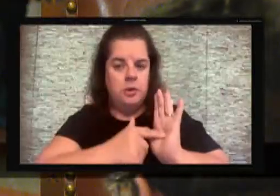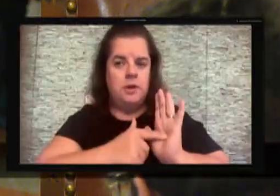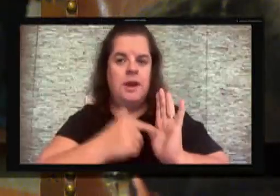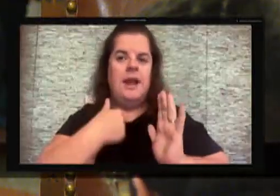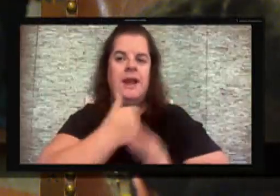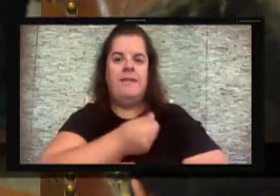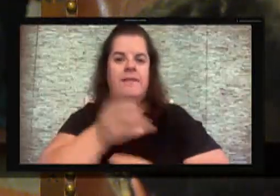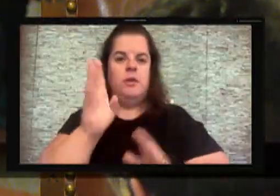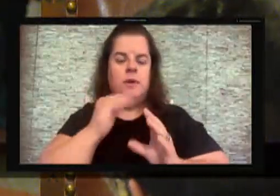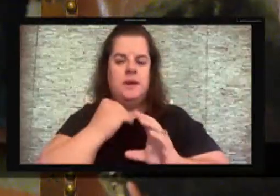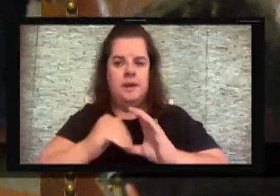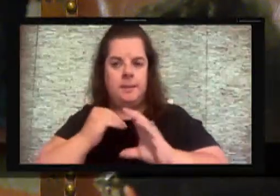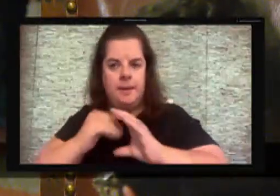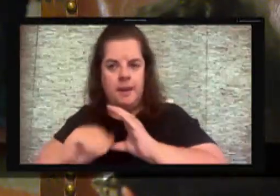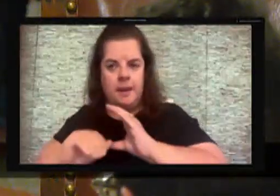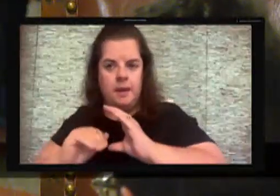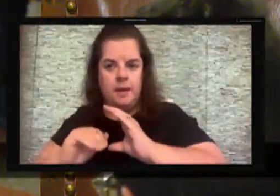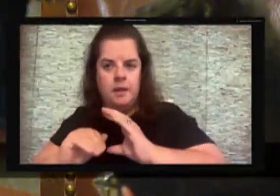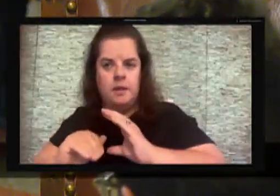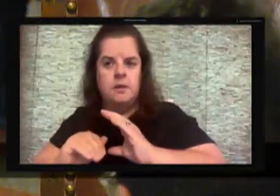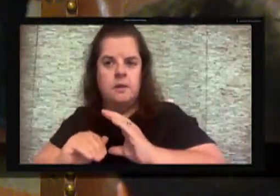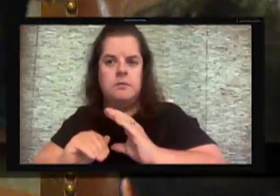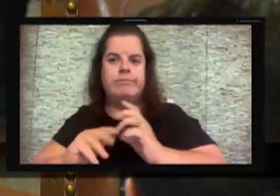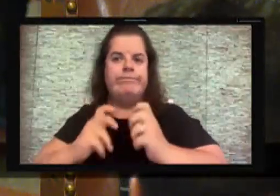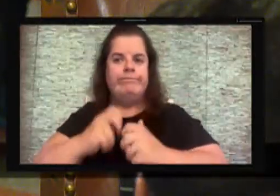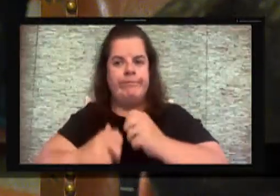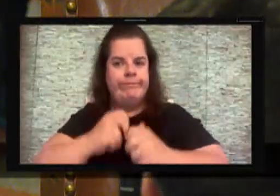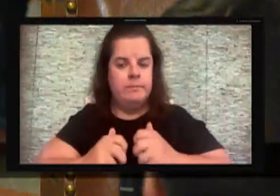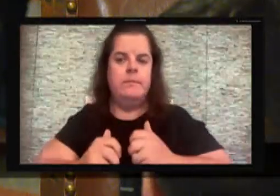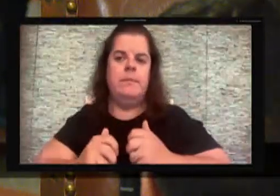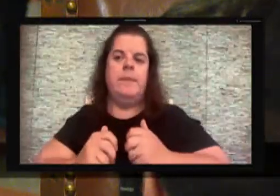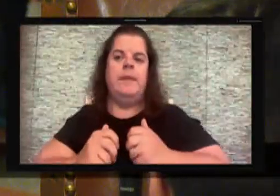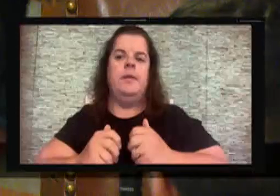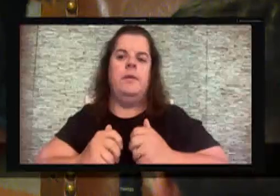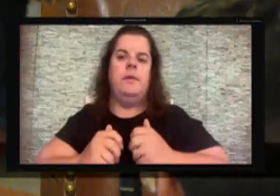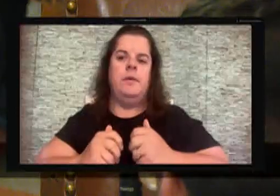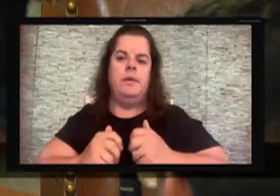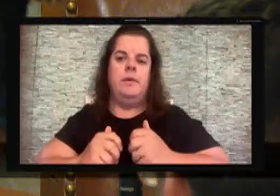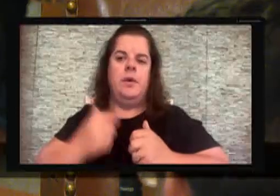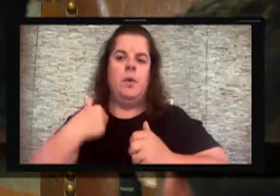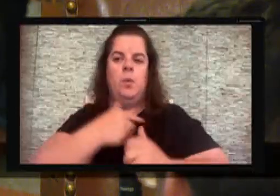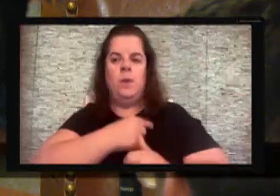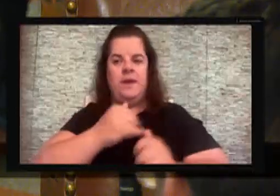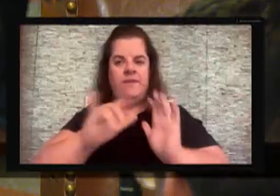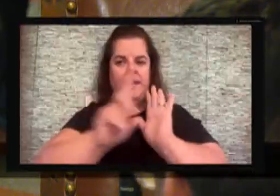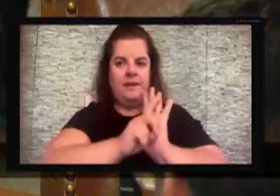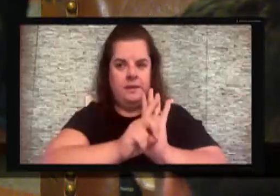email addresses compromised at the city this year. So we have an identity.